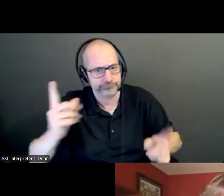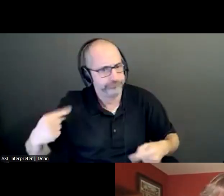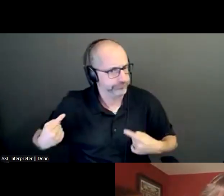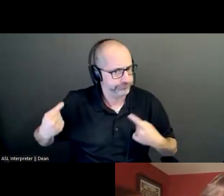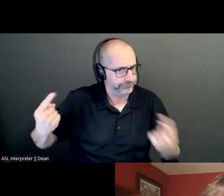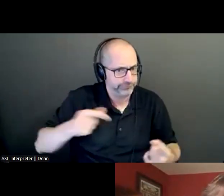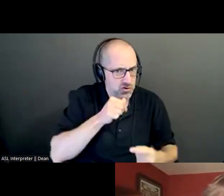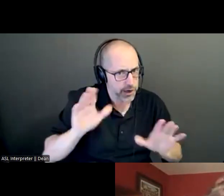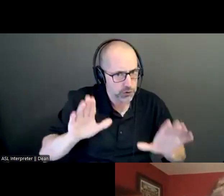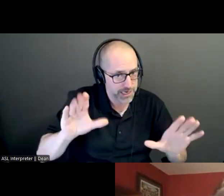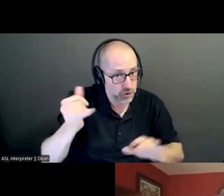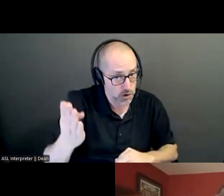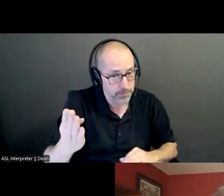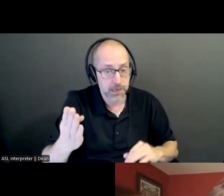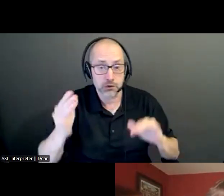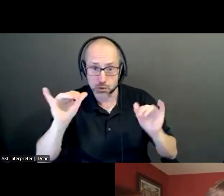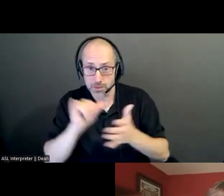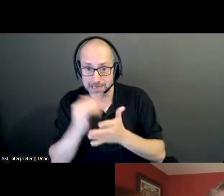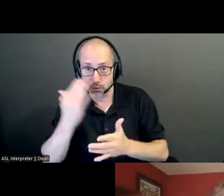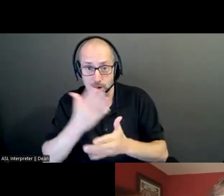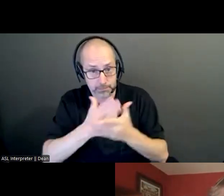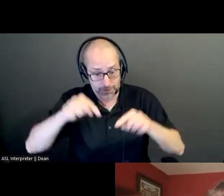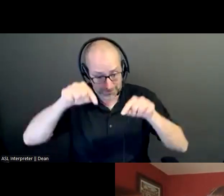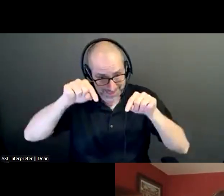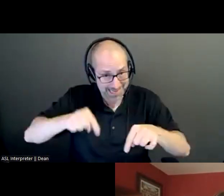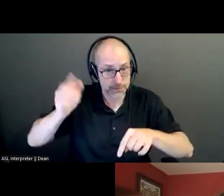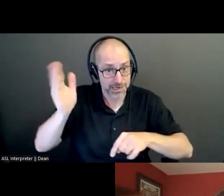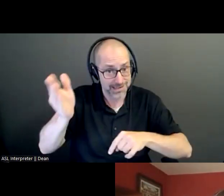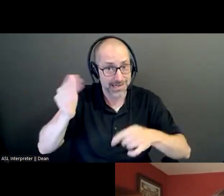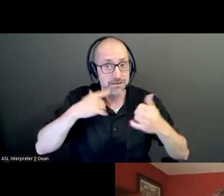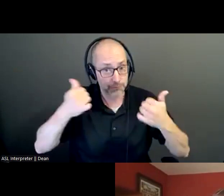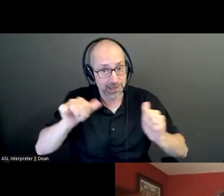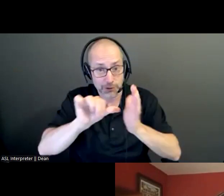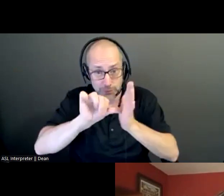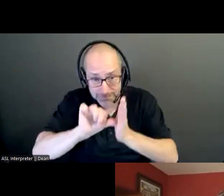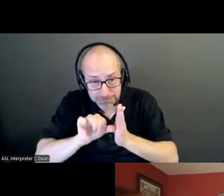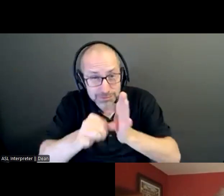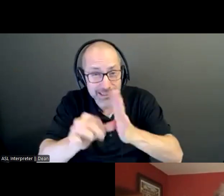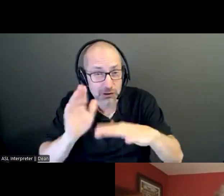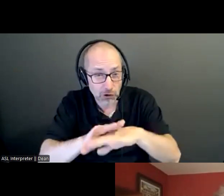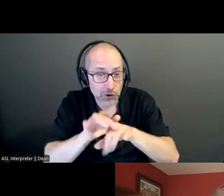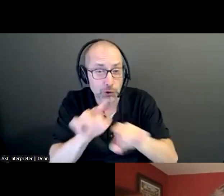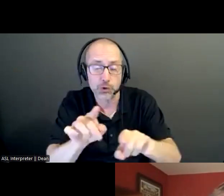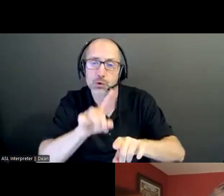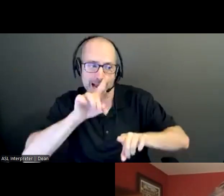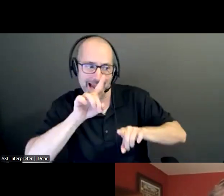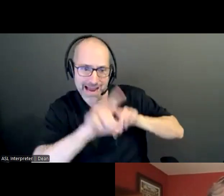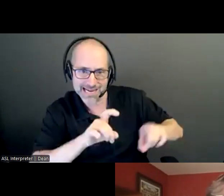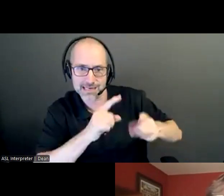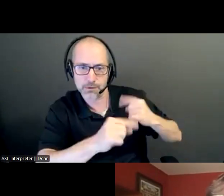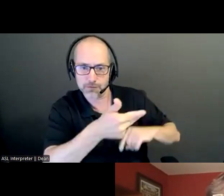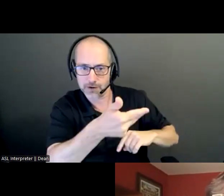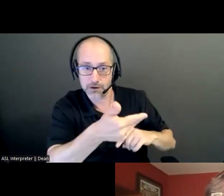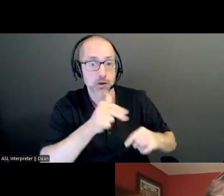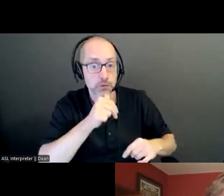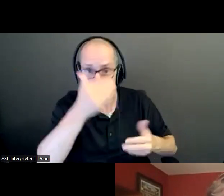past. And that's why part of this presentation, I was trying to impress on people to ask questions about firearms. Don't forget about